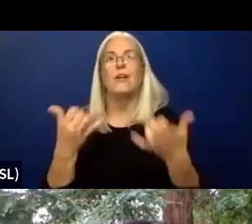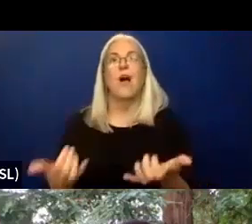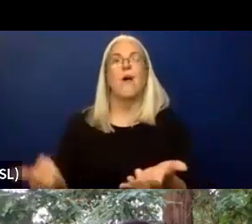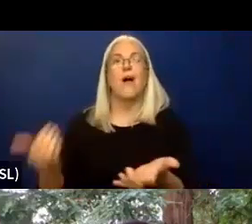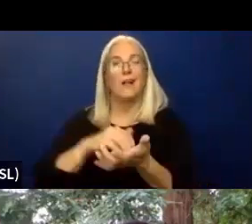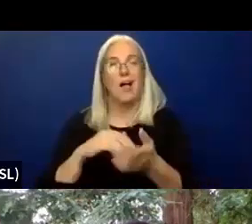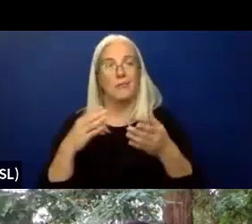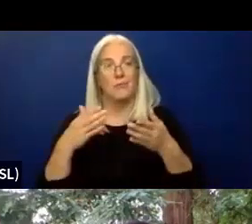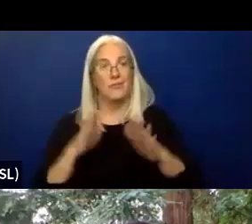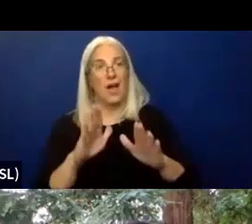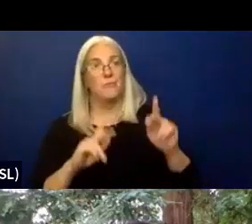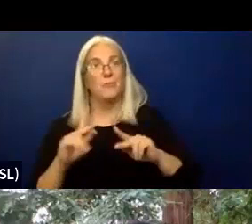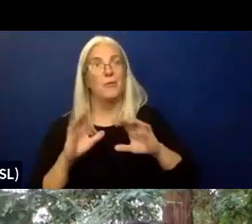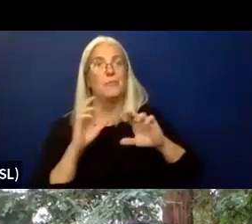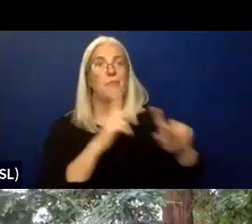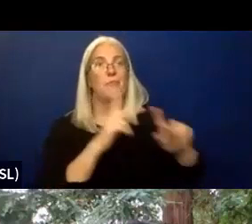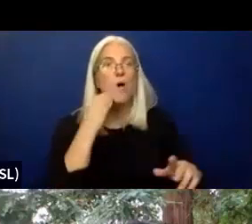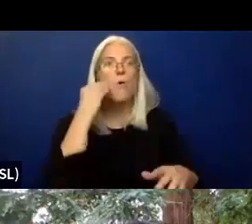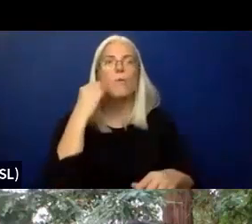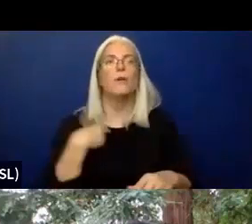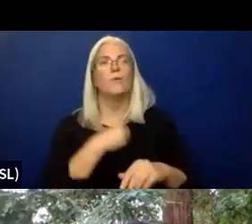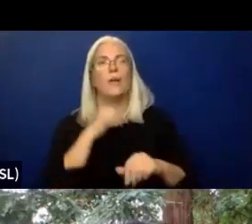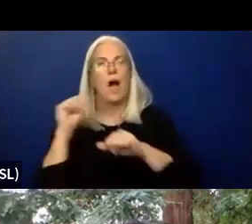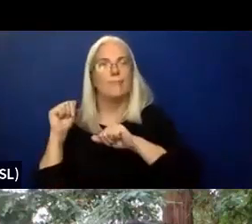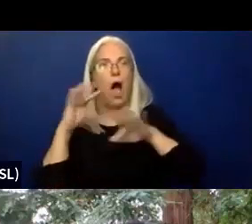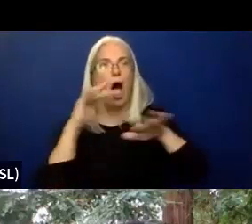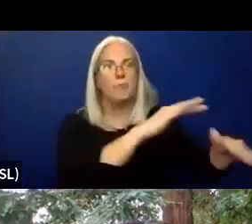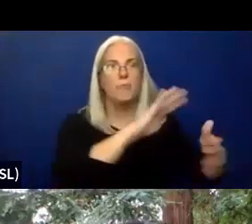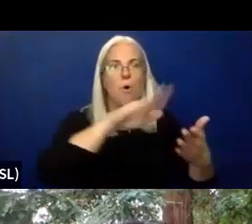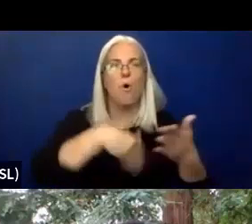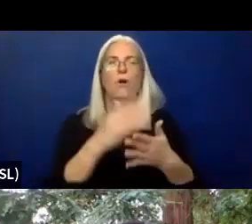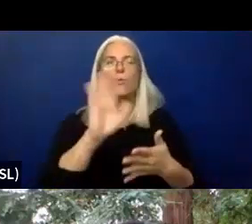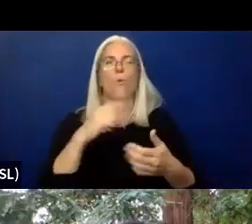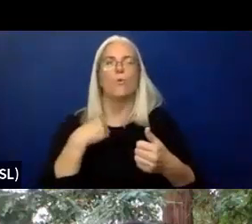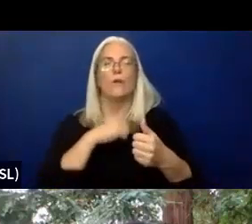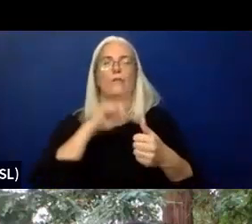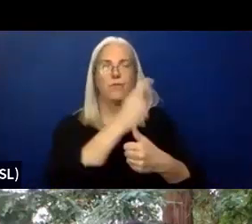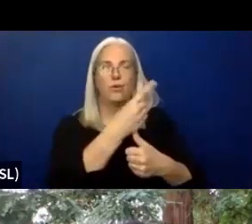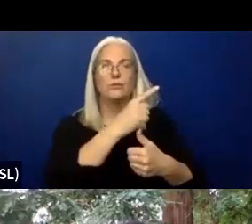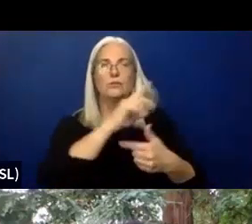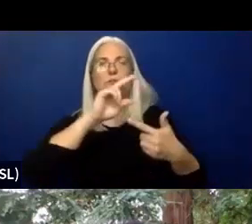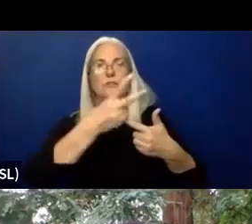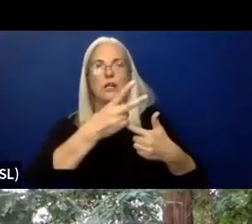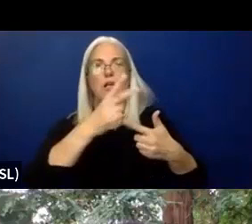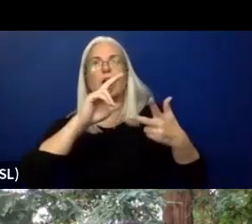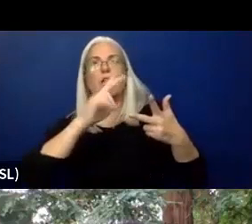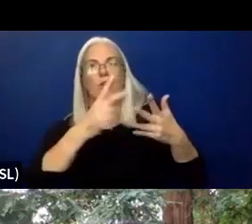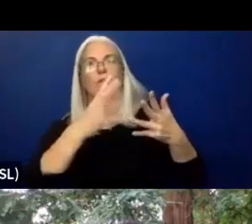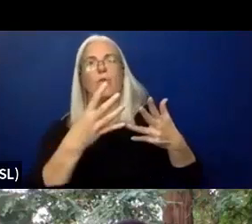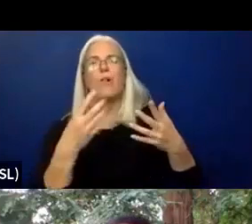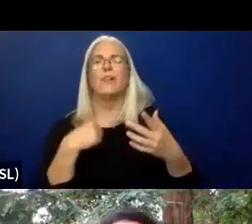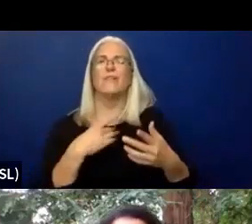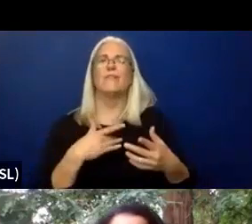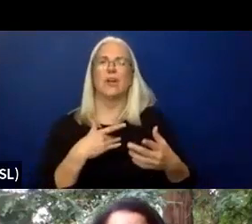on the streets, hopefully. And so I see this as an enormous success and improvement over where we